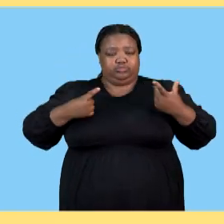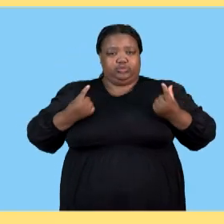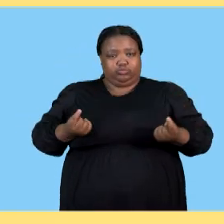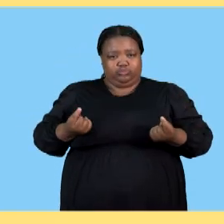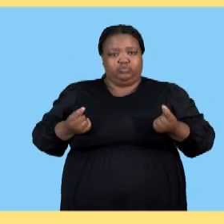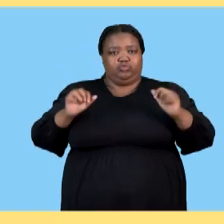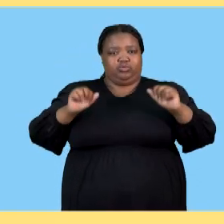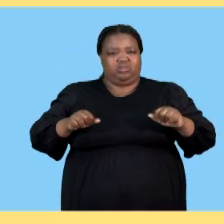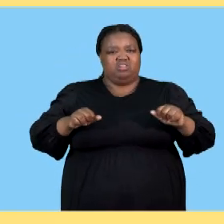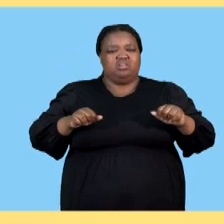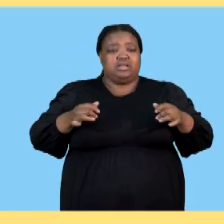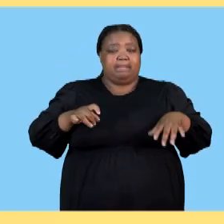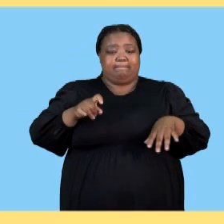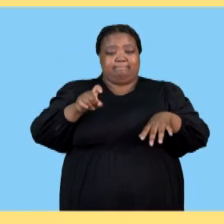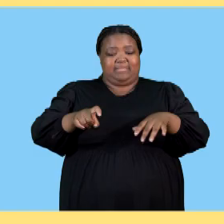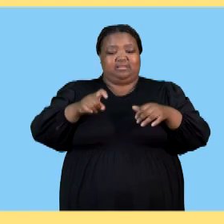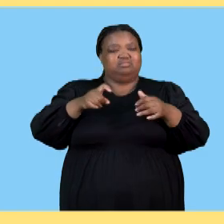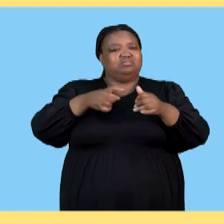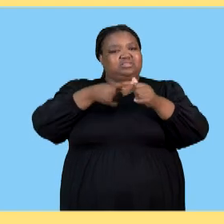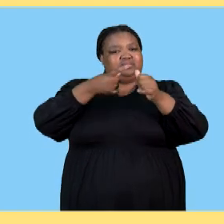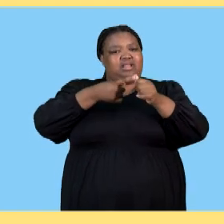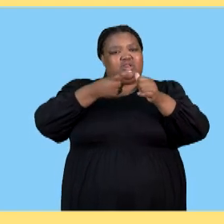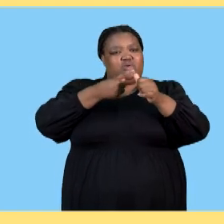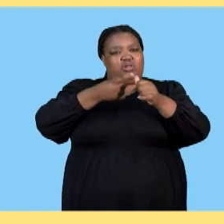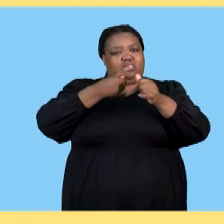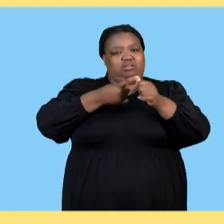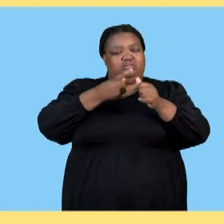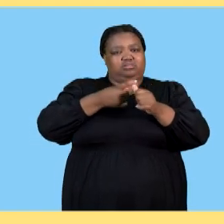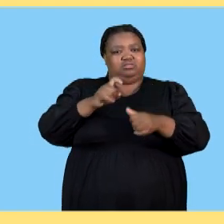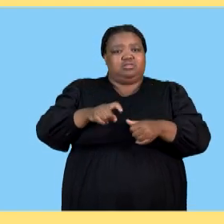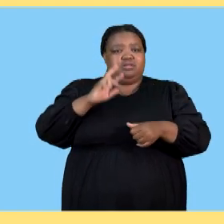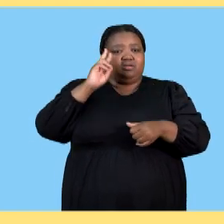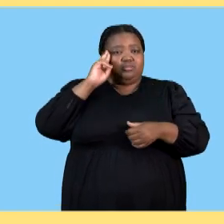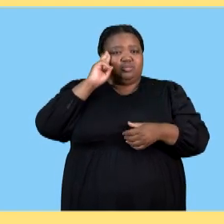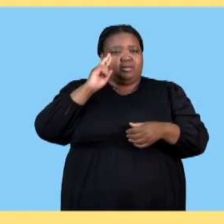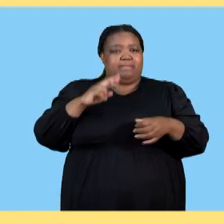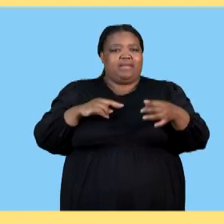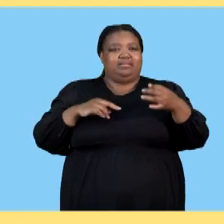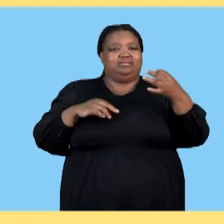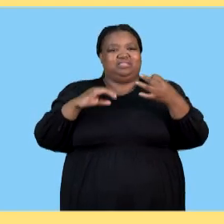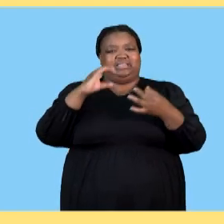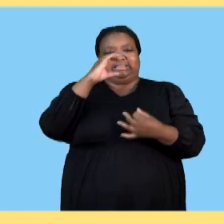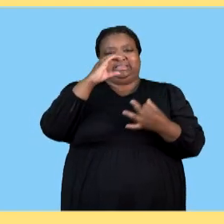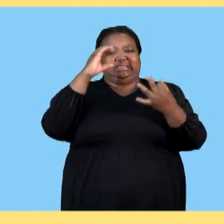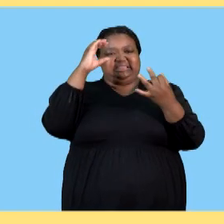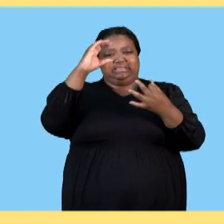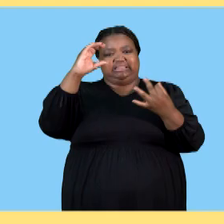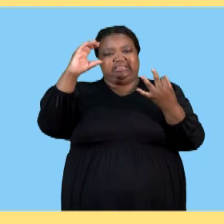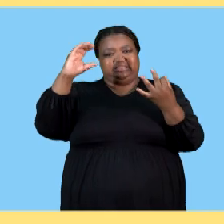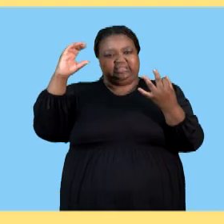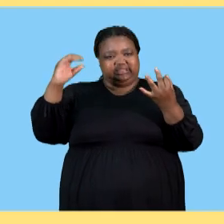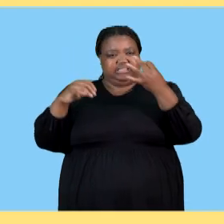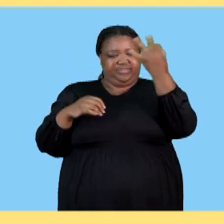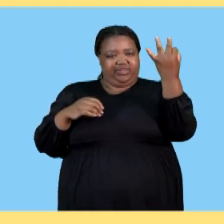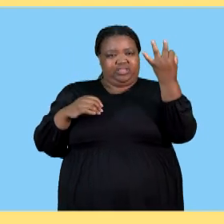indicators, you must be able to calculate, all right? Remember the 3 C's. We talk about the 3